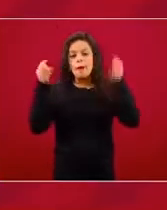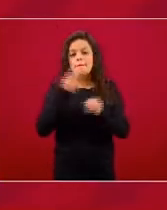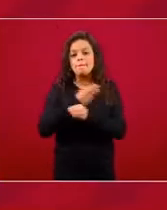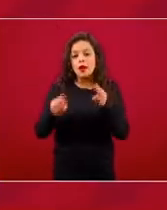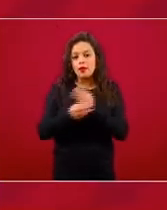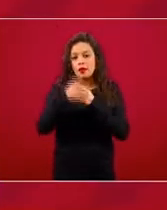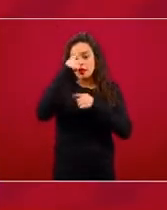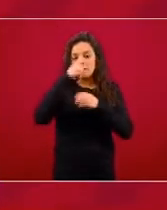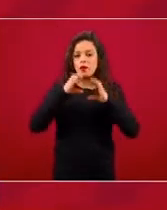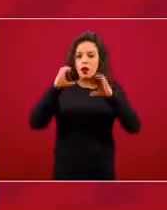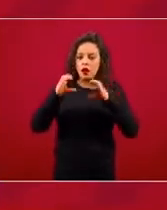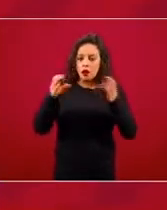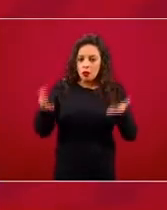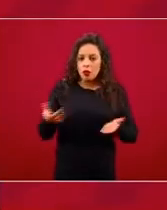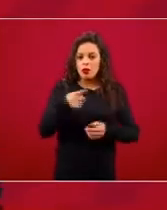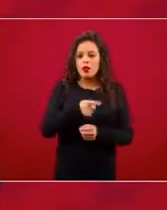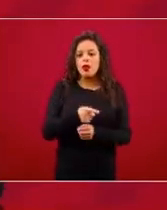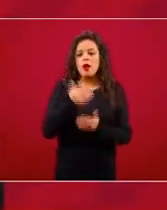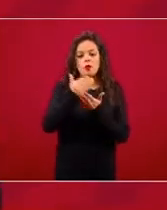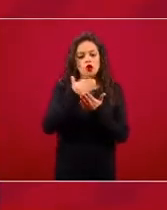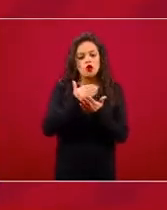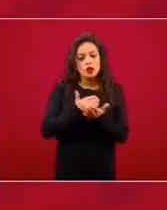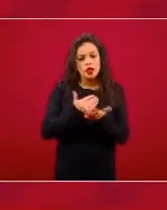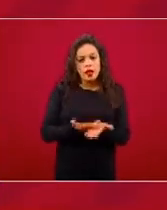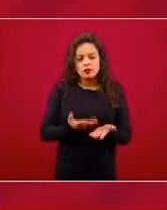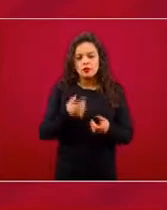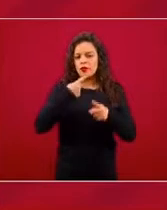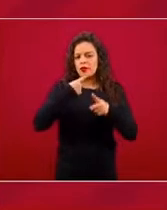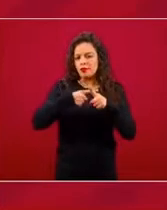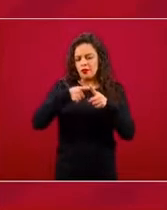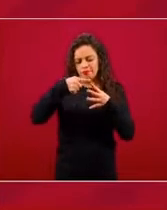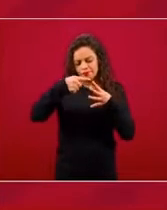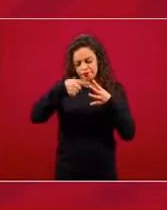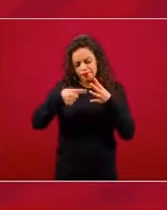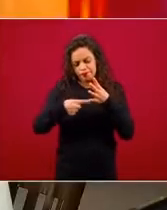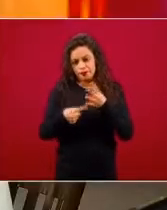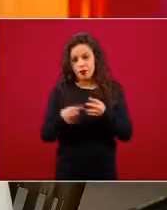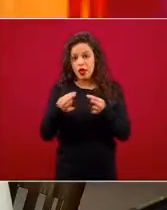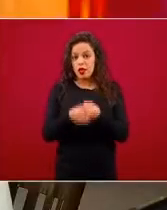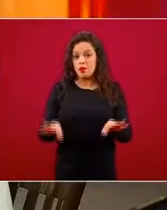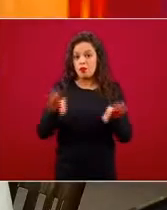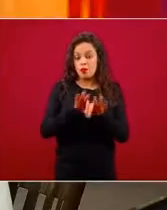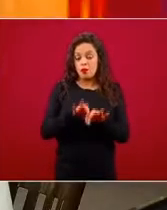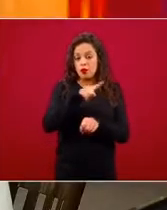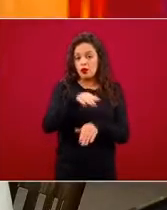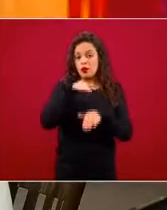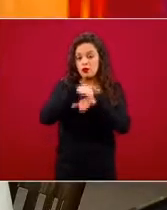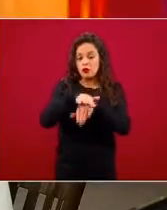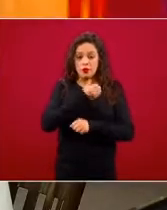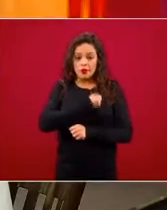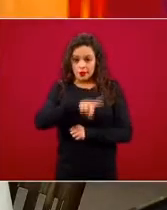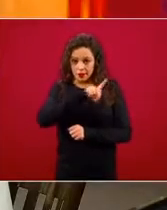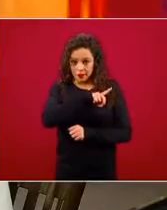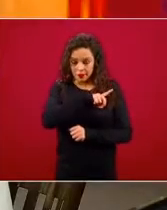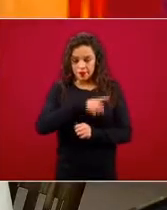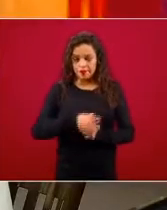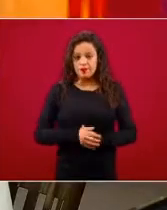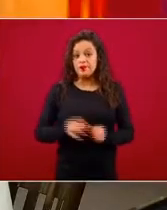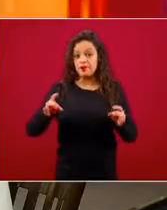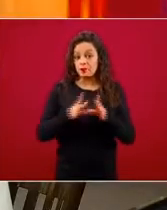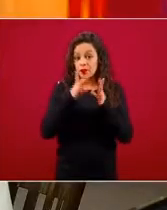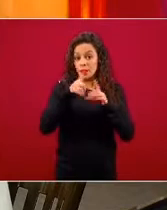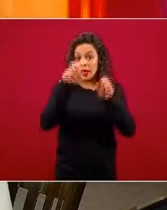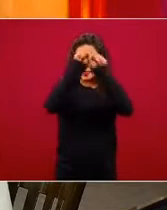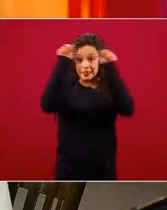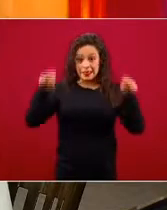and governance, which are the main components of a health system. If we were to have such type of system with a